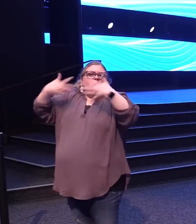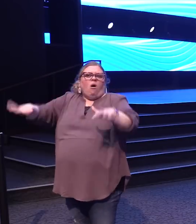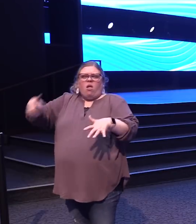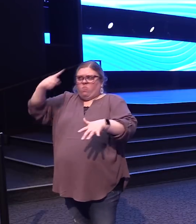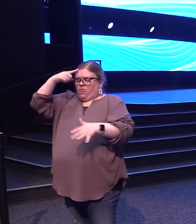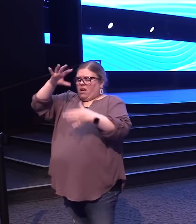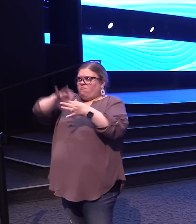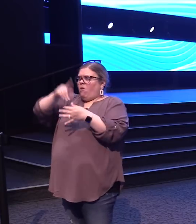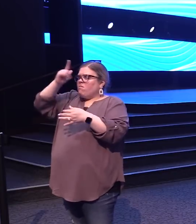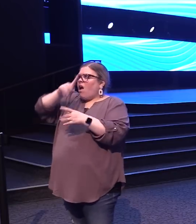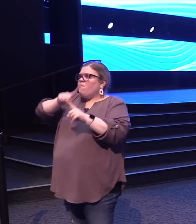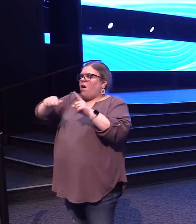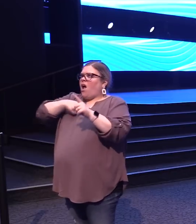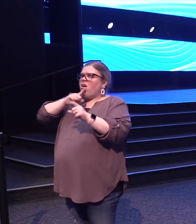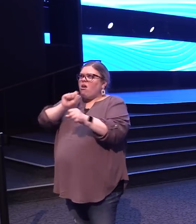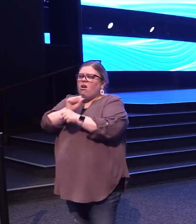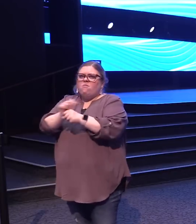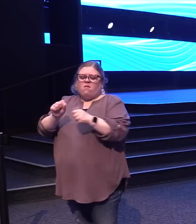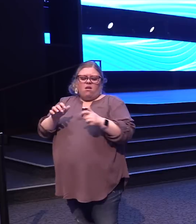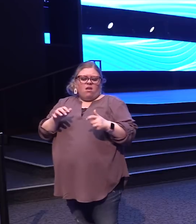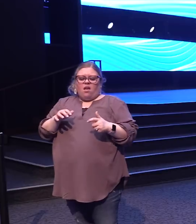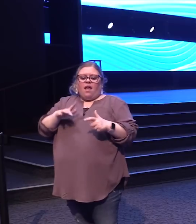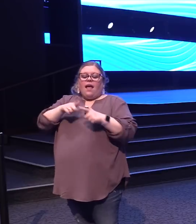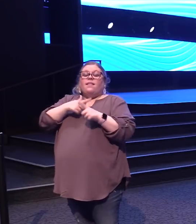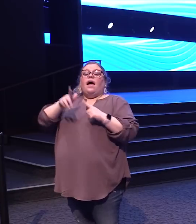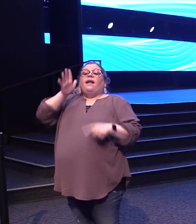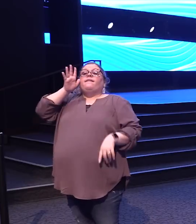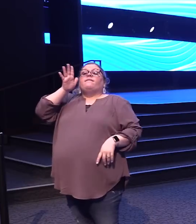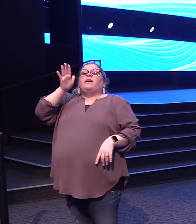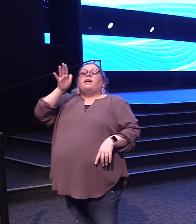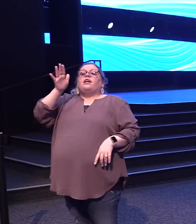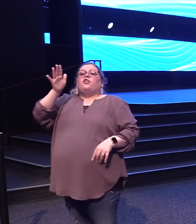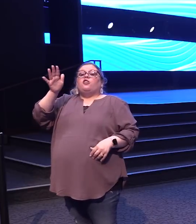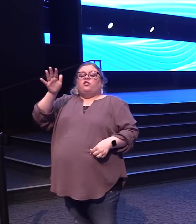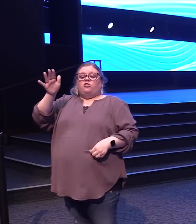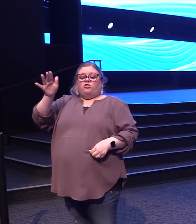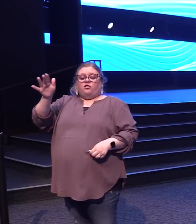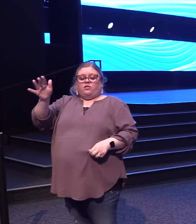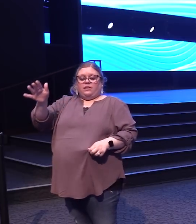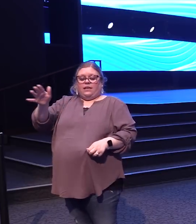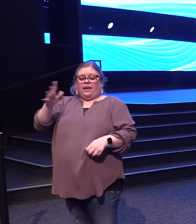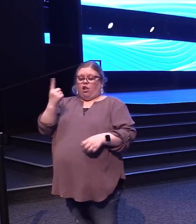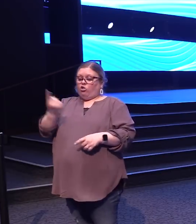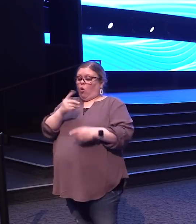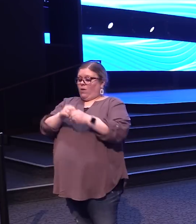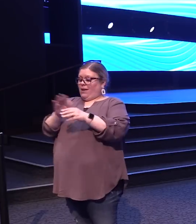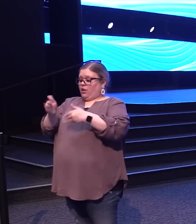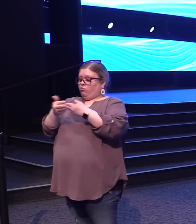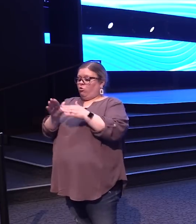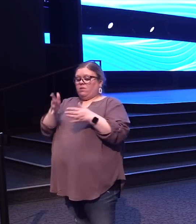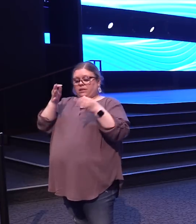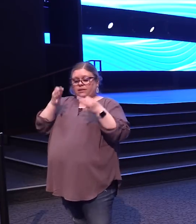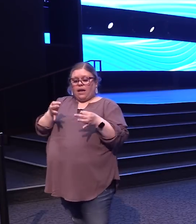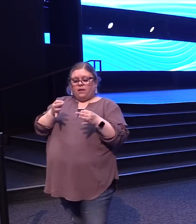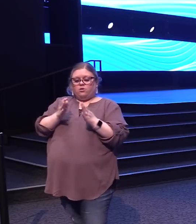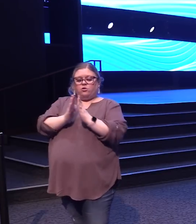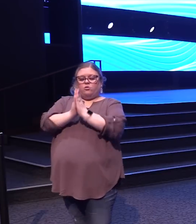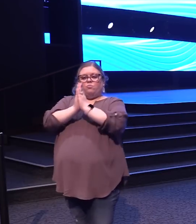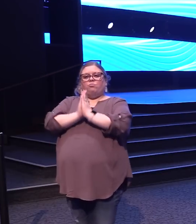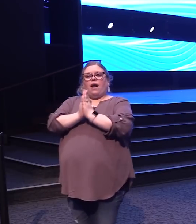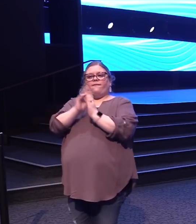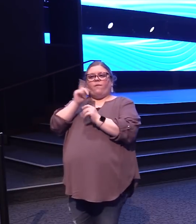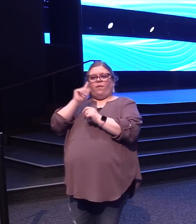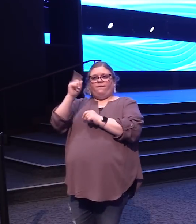God. And then, eventually, all alone in his room, he decides to pray for the very